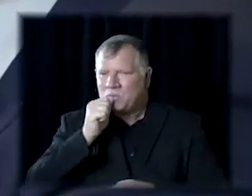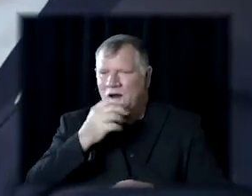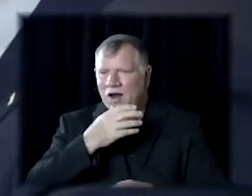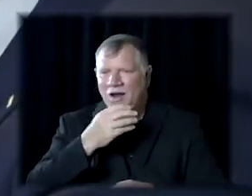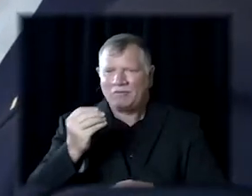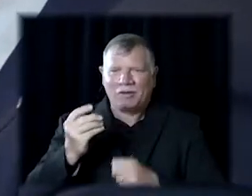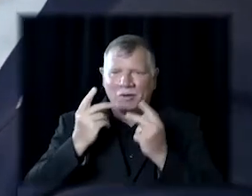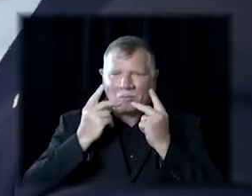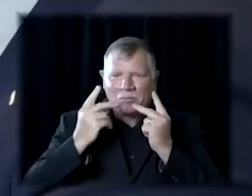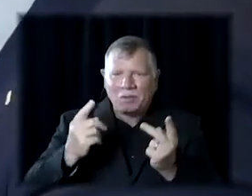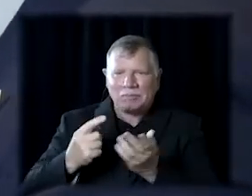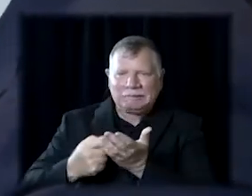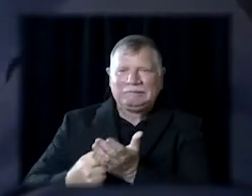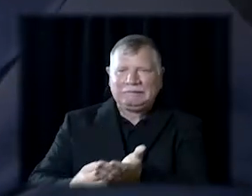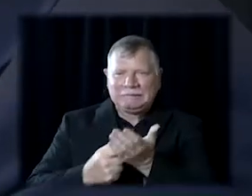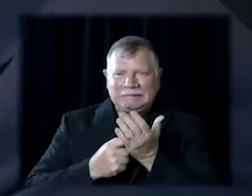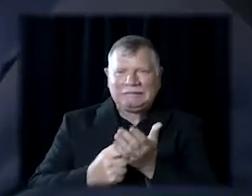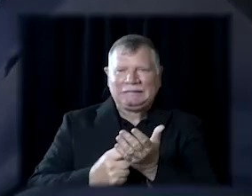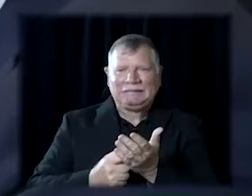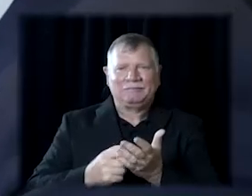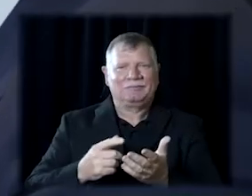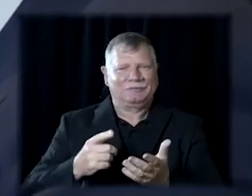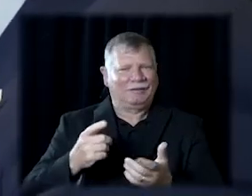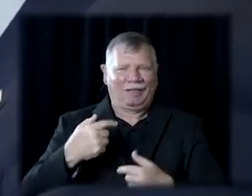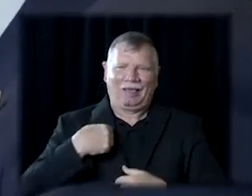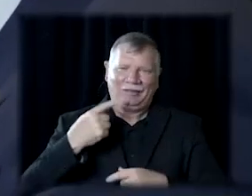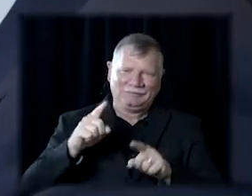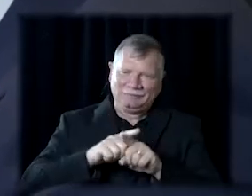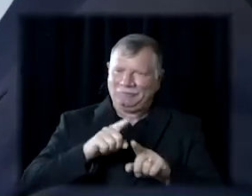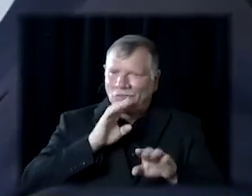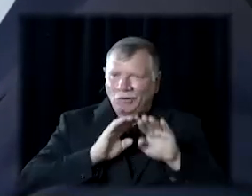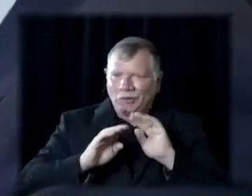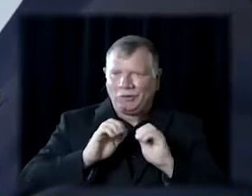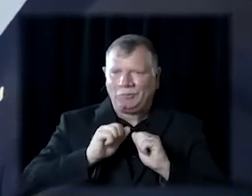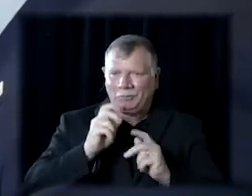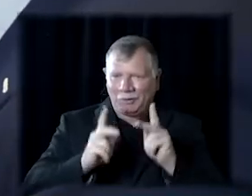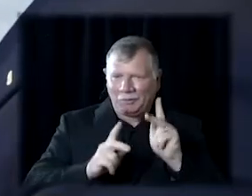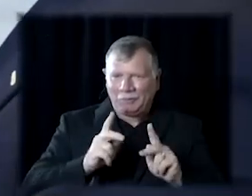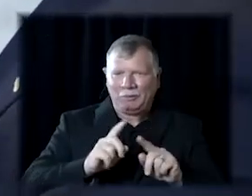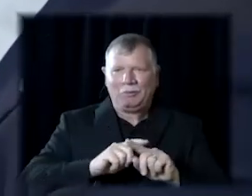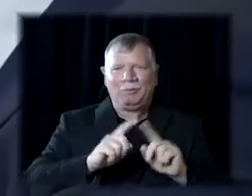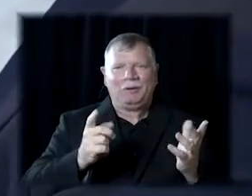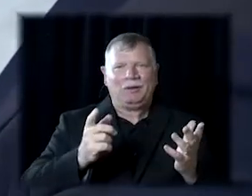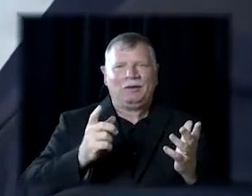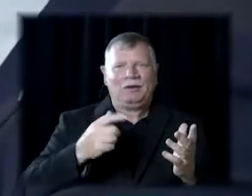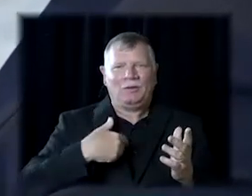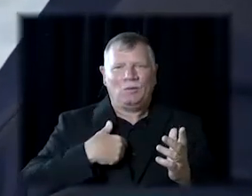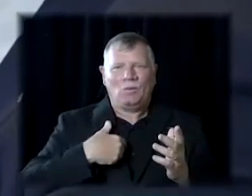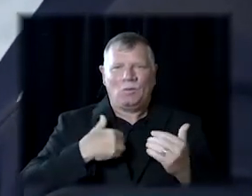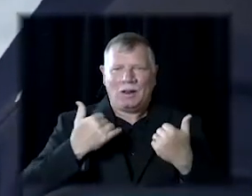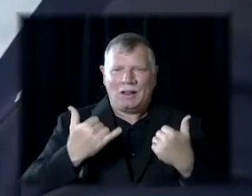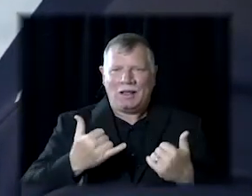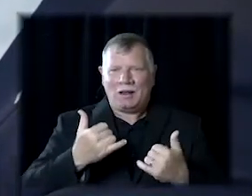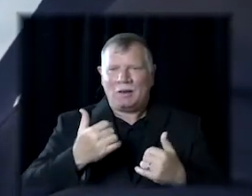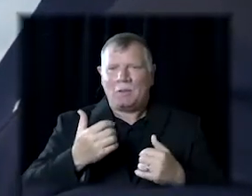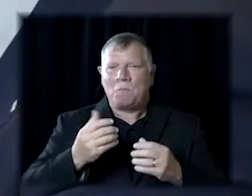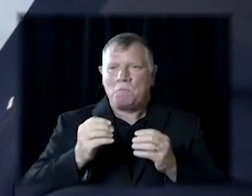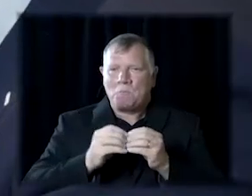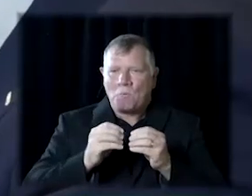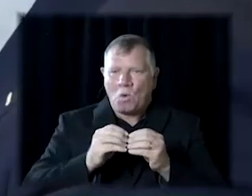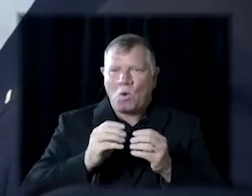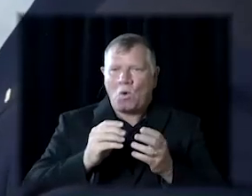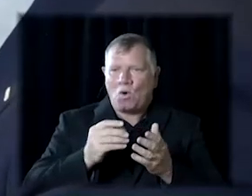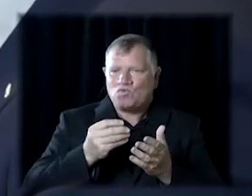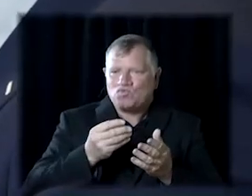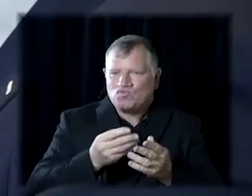as frustrating to everybody on this table as it was for me. And the result of that is that we have reached a number of more resources for